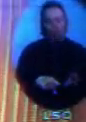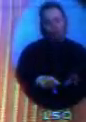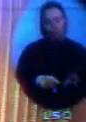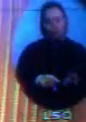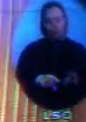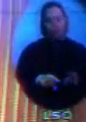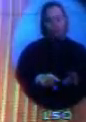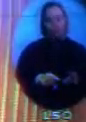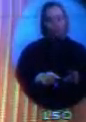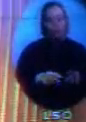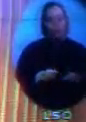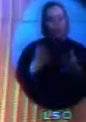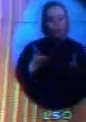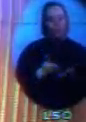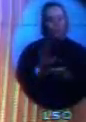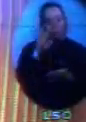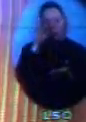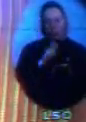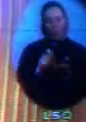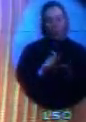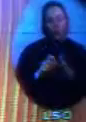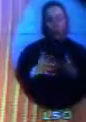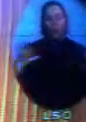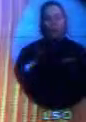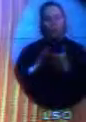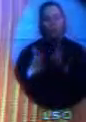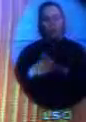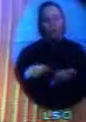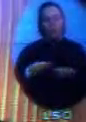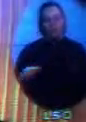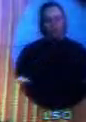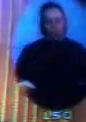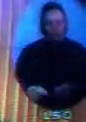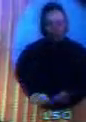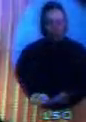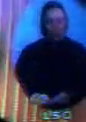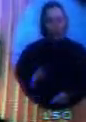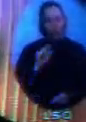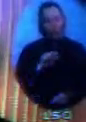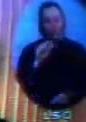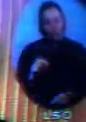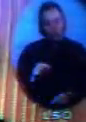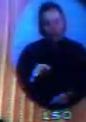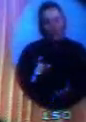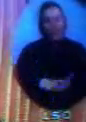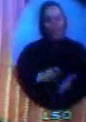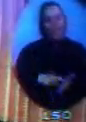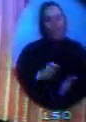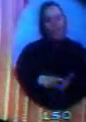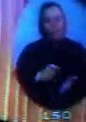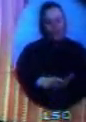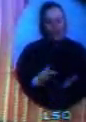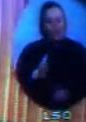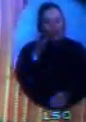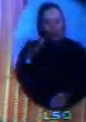criticizing the creation of a new group of workers who will be dispossessed of the products of their work, and